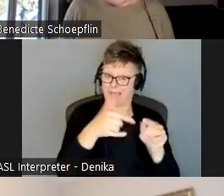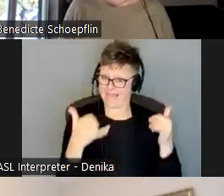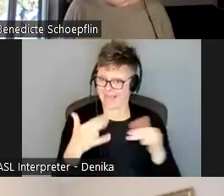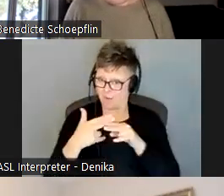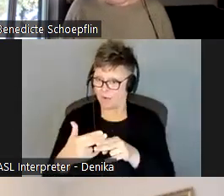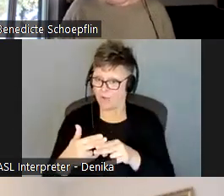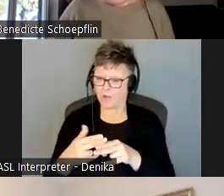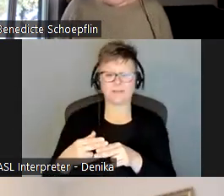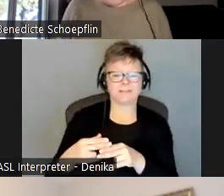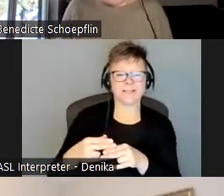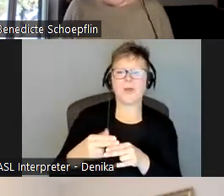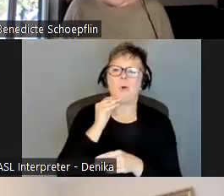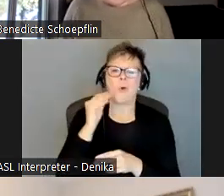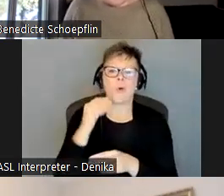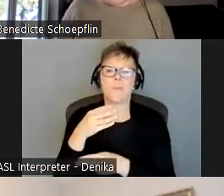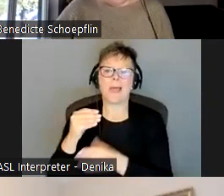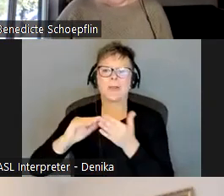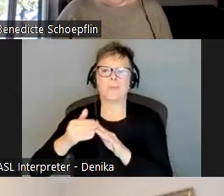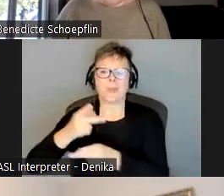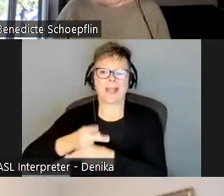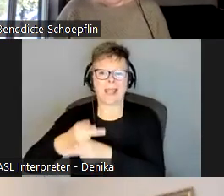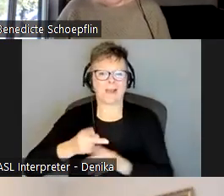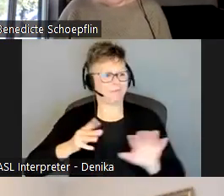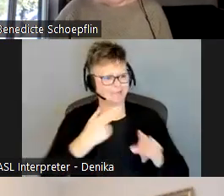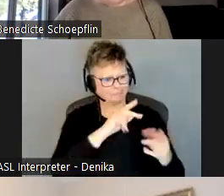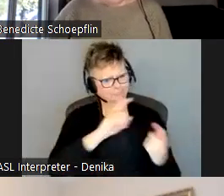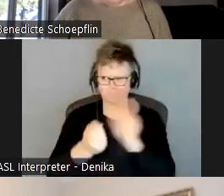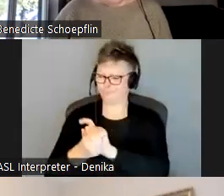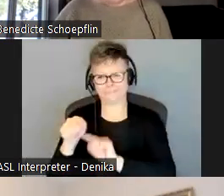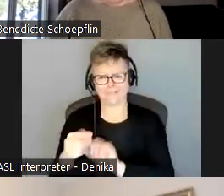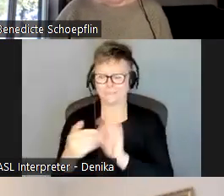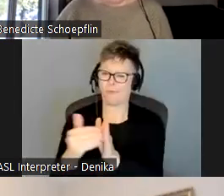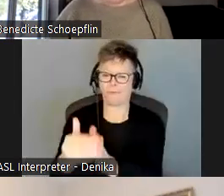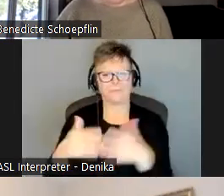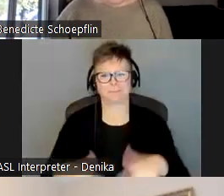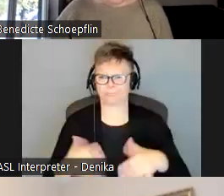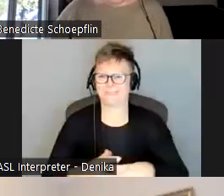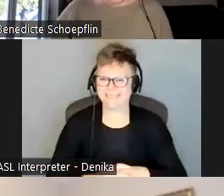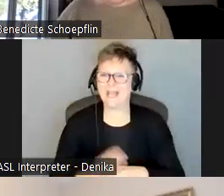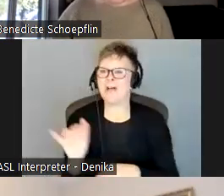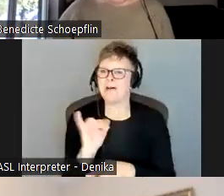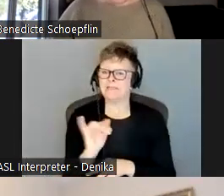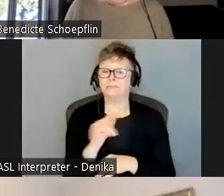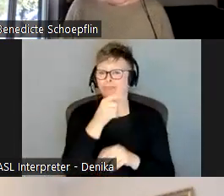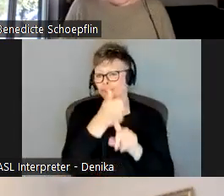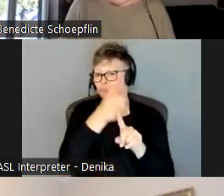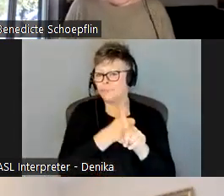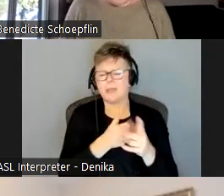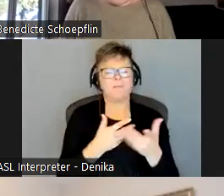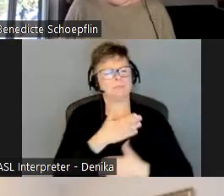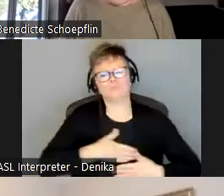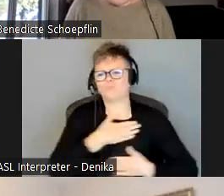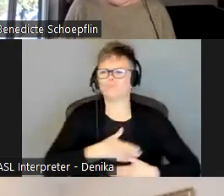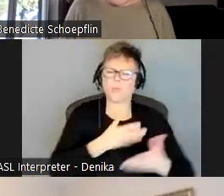LHIN, or Home and Community Care. They change their names often. And she's always enjoyed working with seniors and those